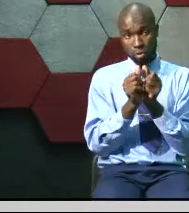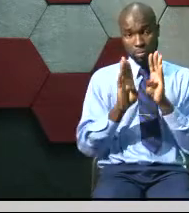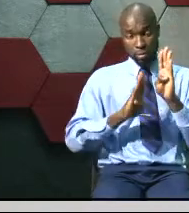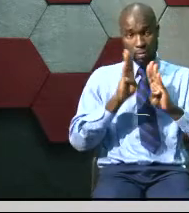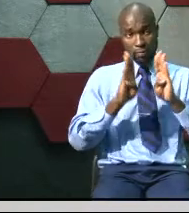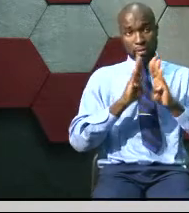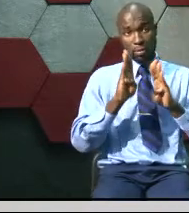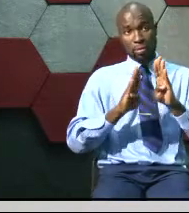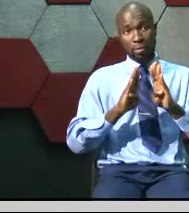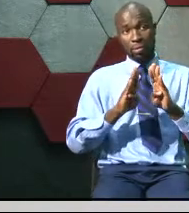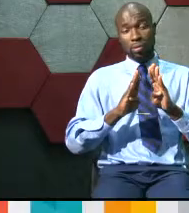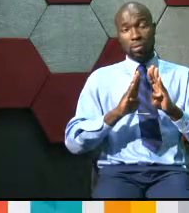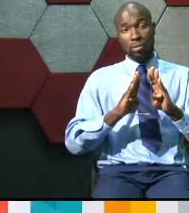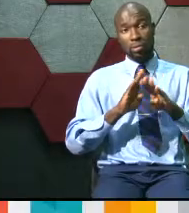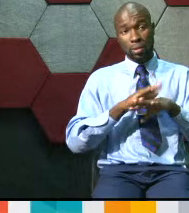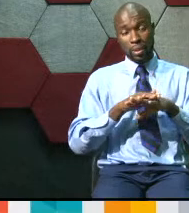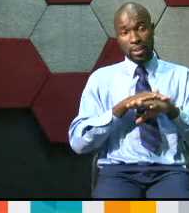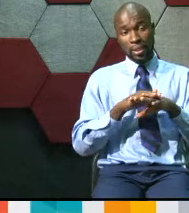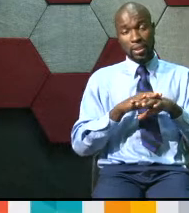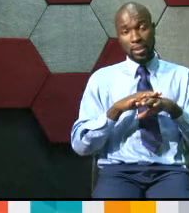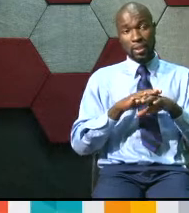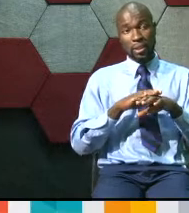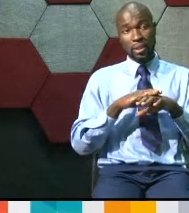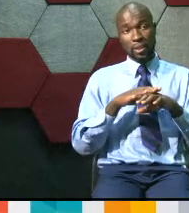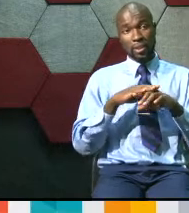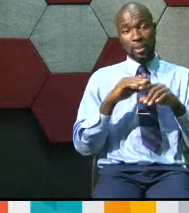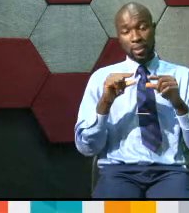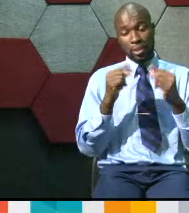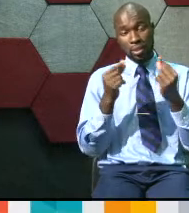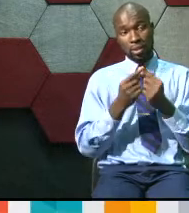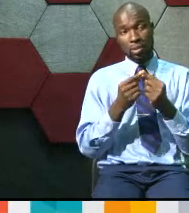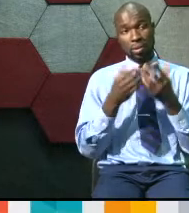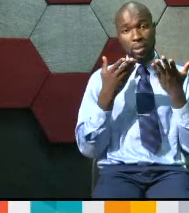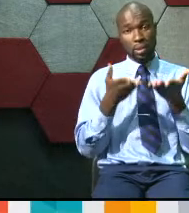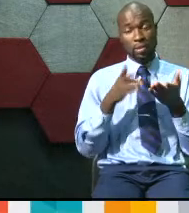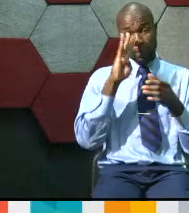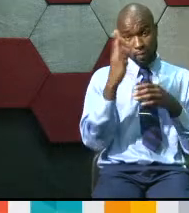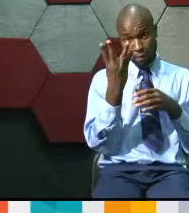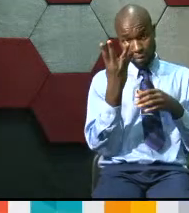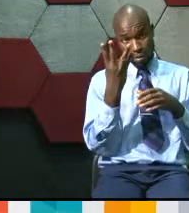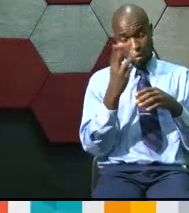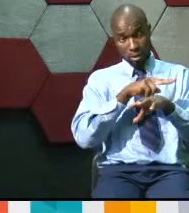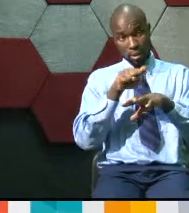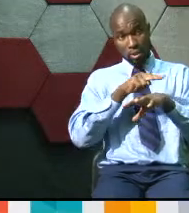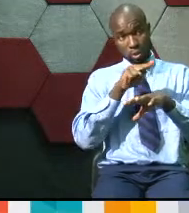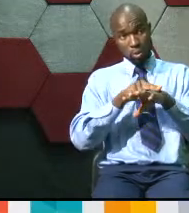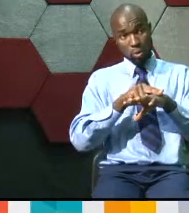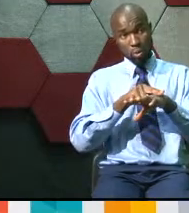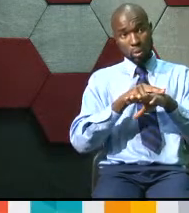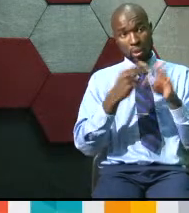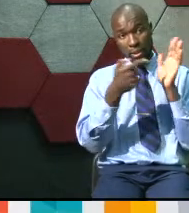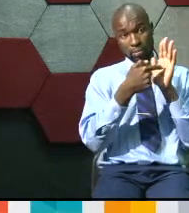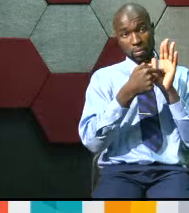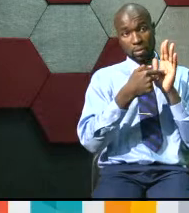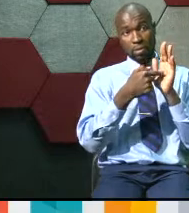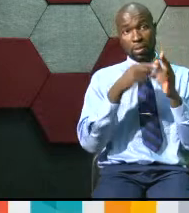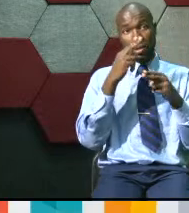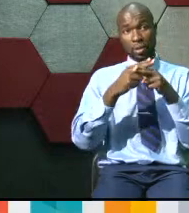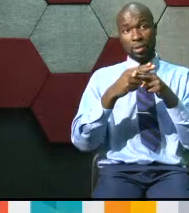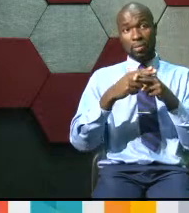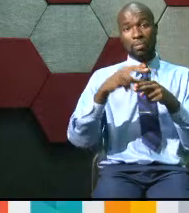4th YSK National Science and Technology Exhibition is